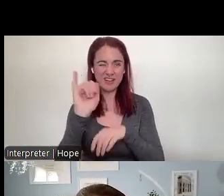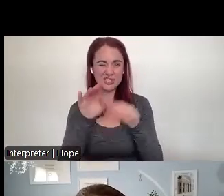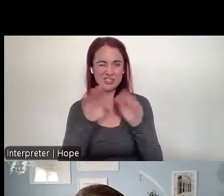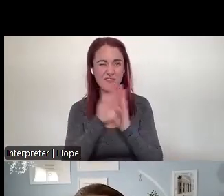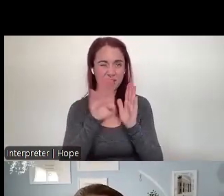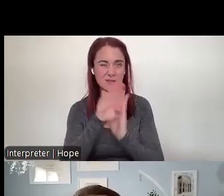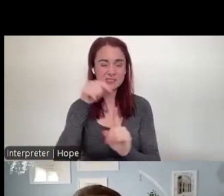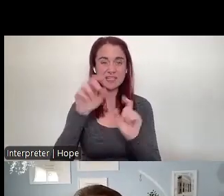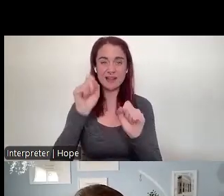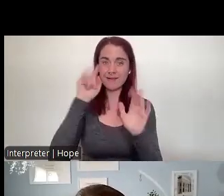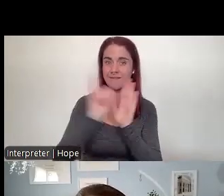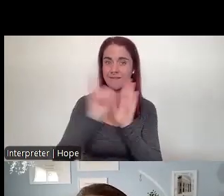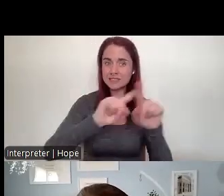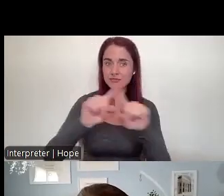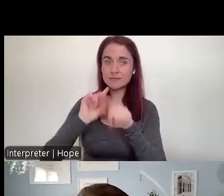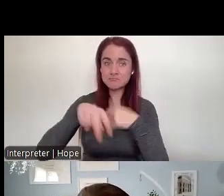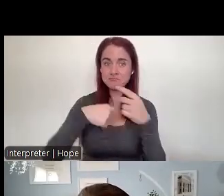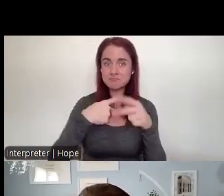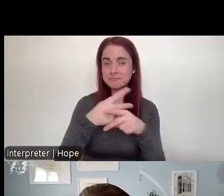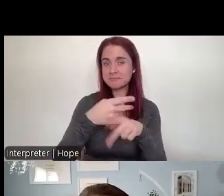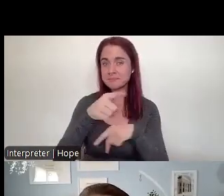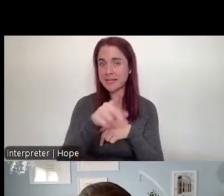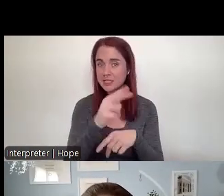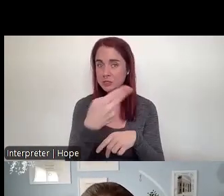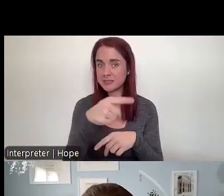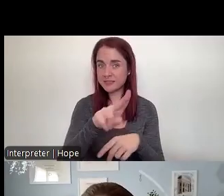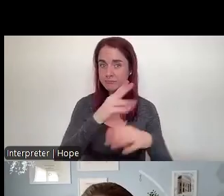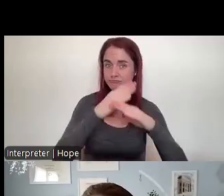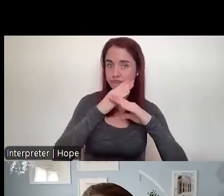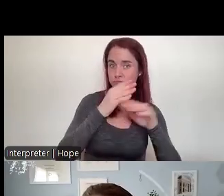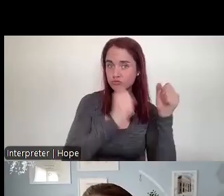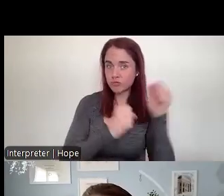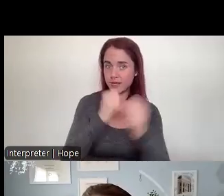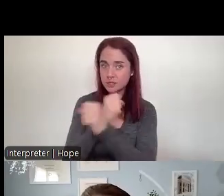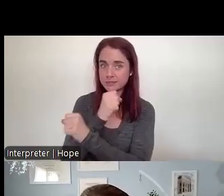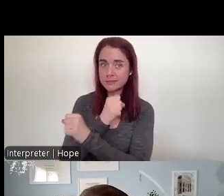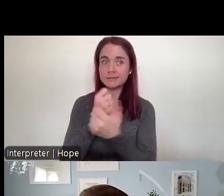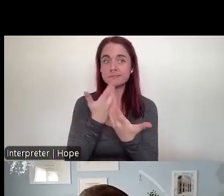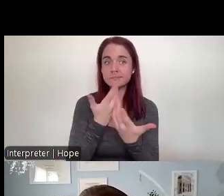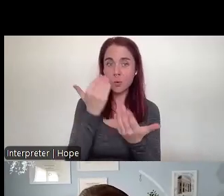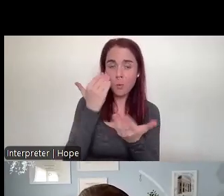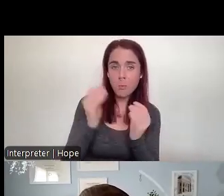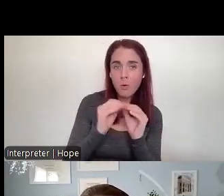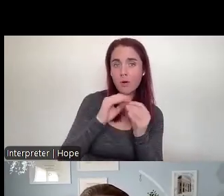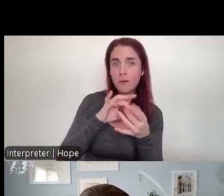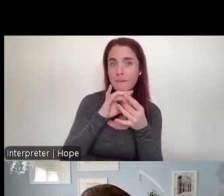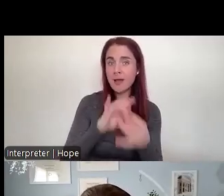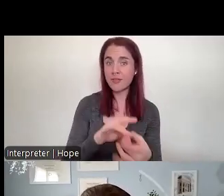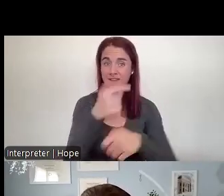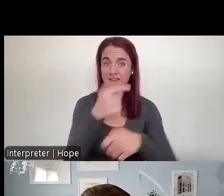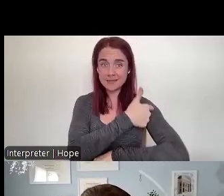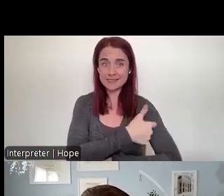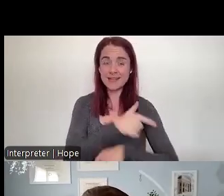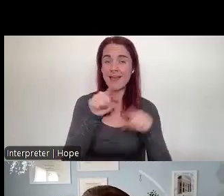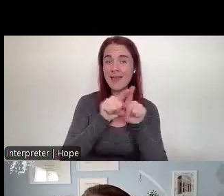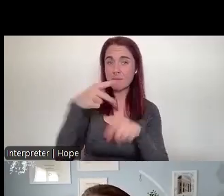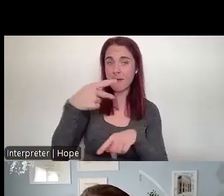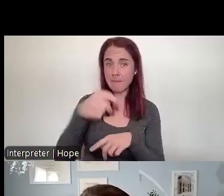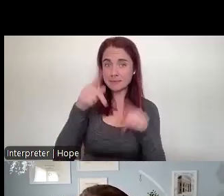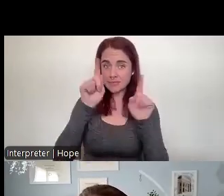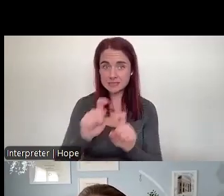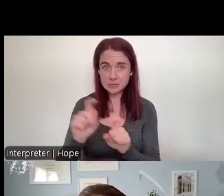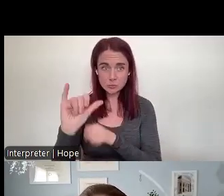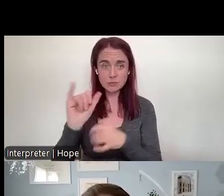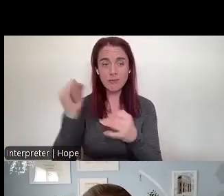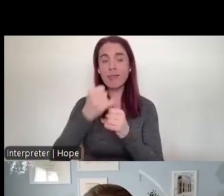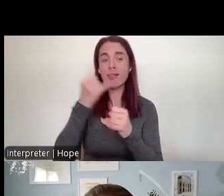to identify different HPV prevention strategies, specifically knowing more about the HPV vaccine and pap testing, and